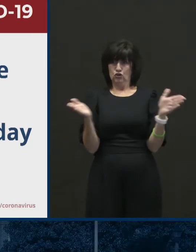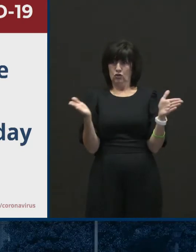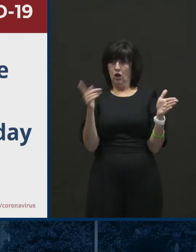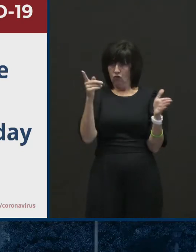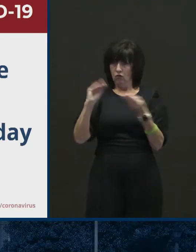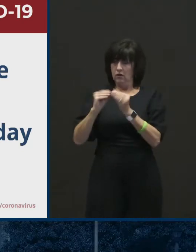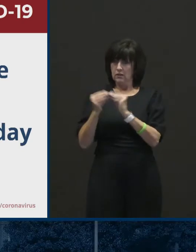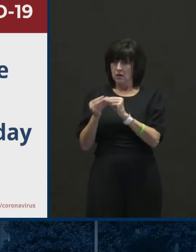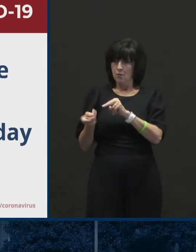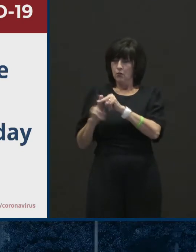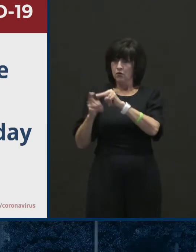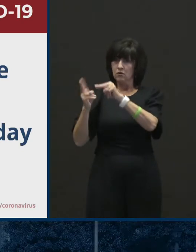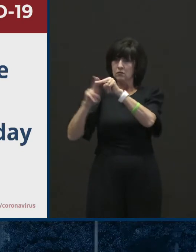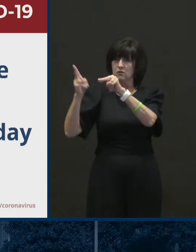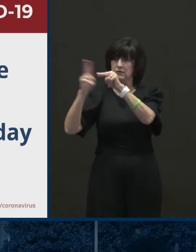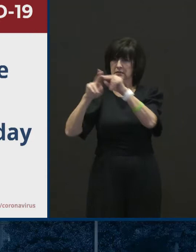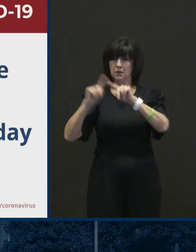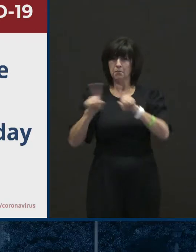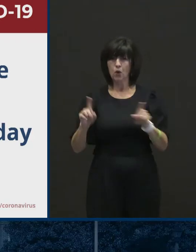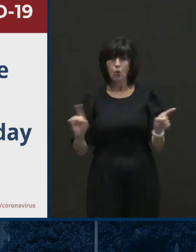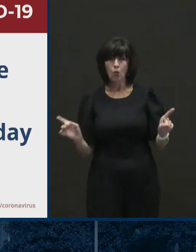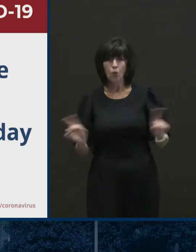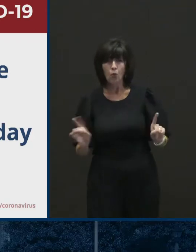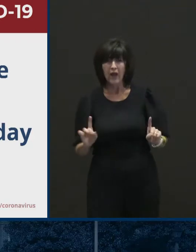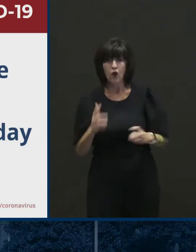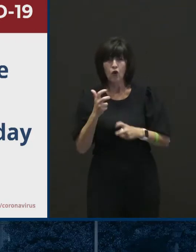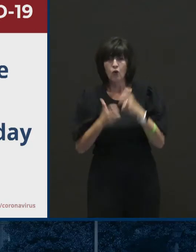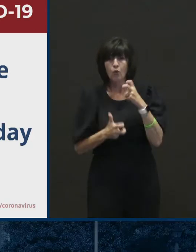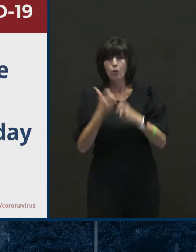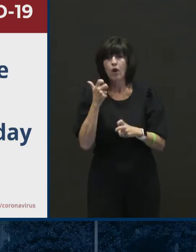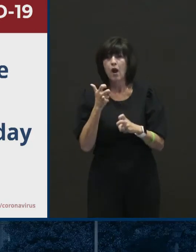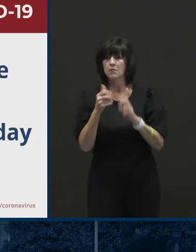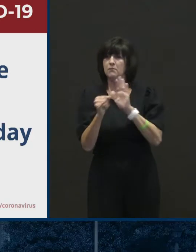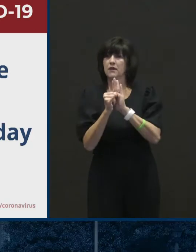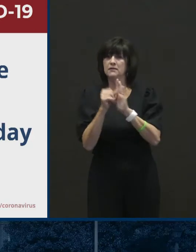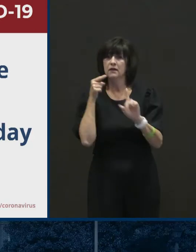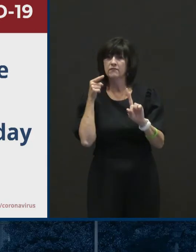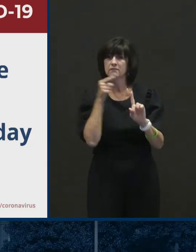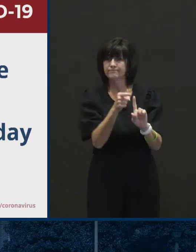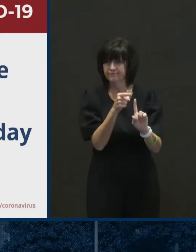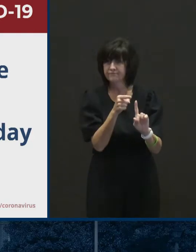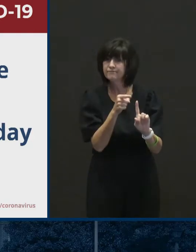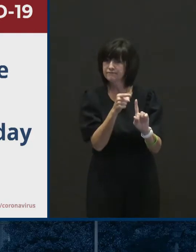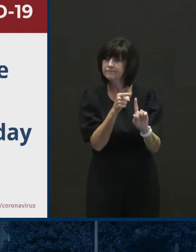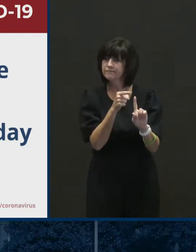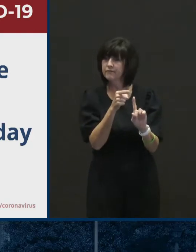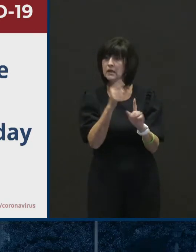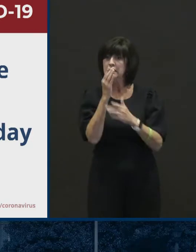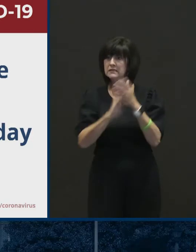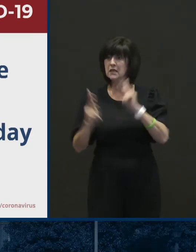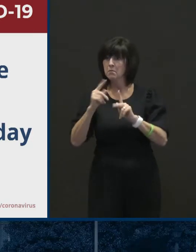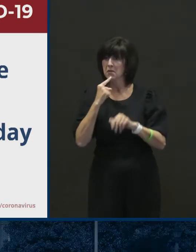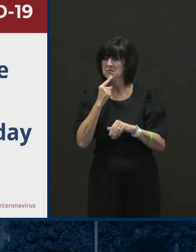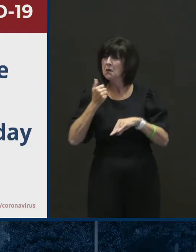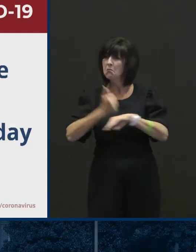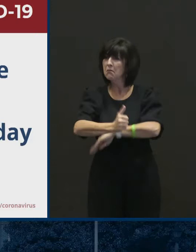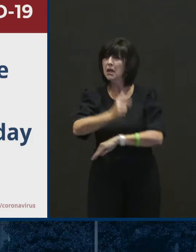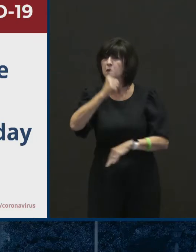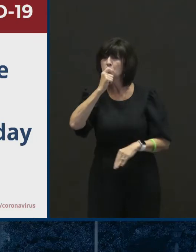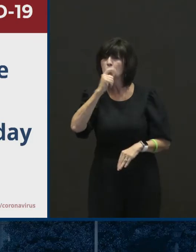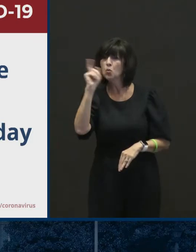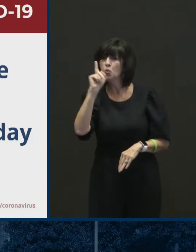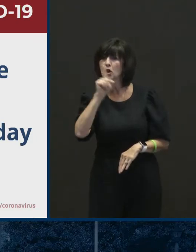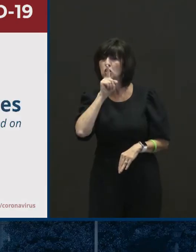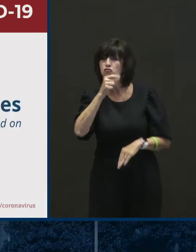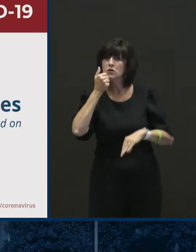of cases in certain geographic areas, but not necessarily tied to a particular event. Obviously, the Newark